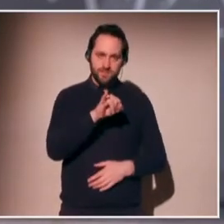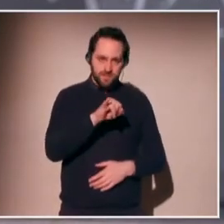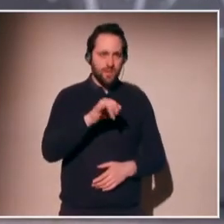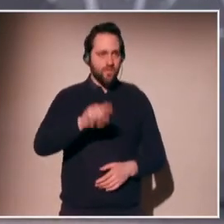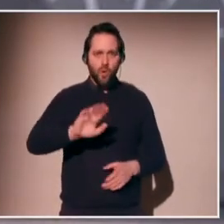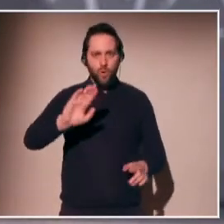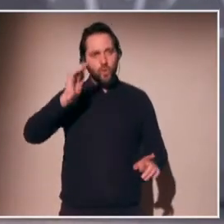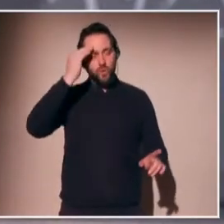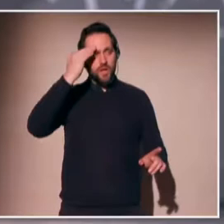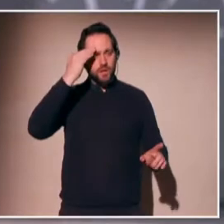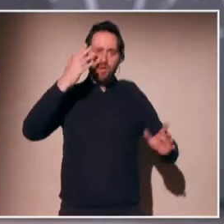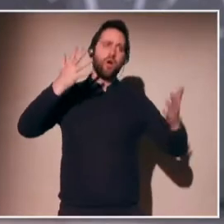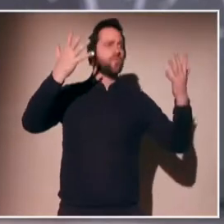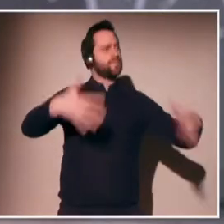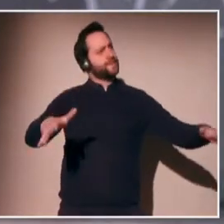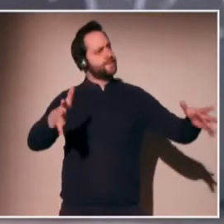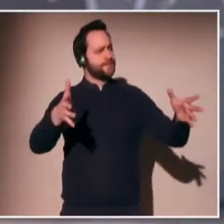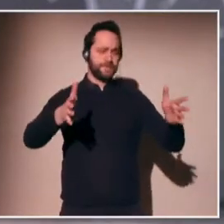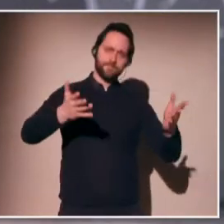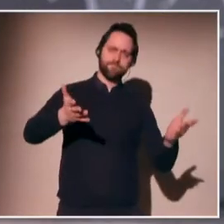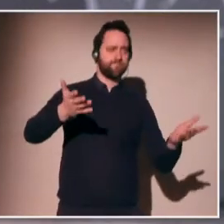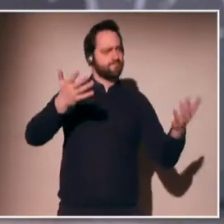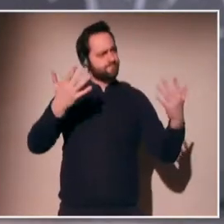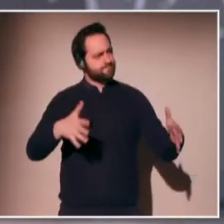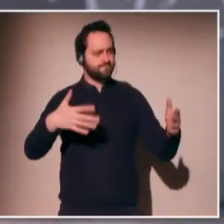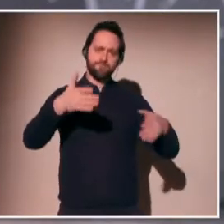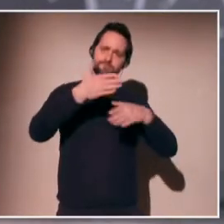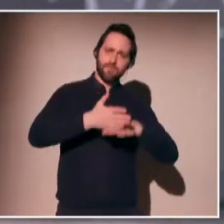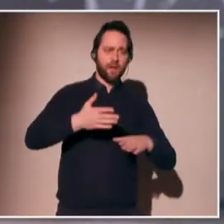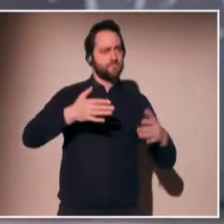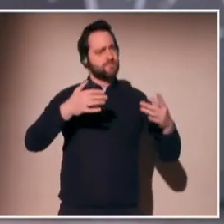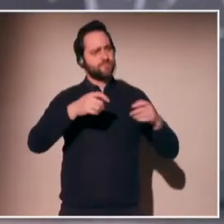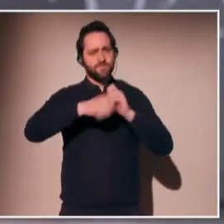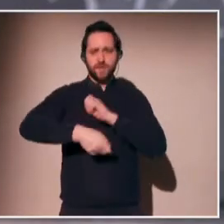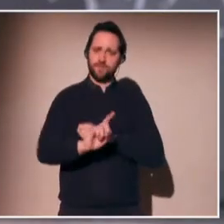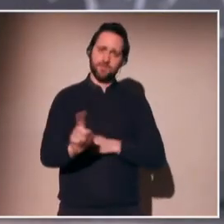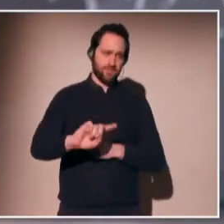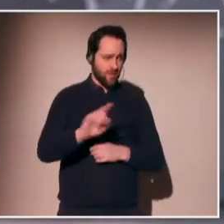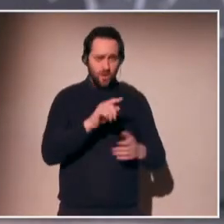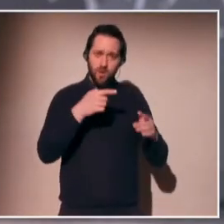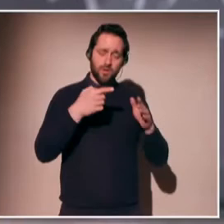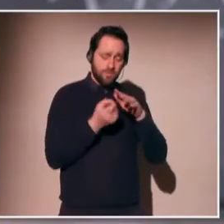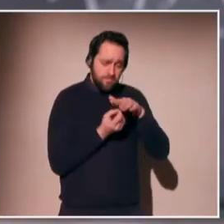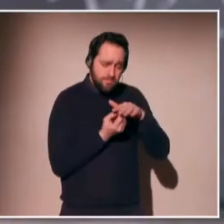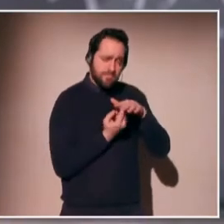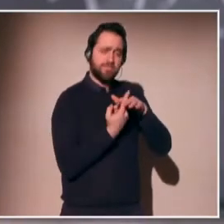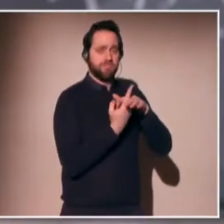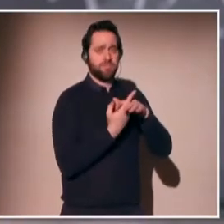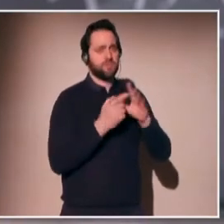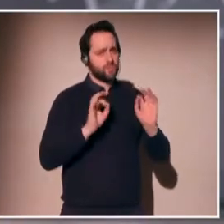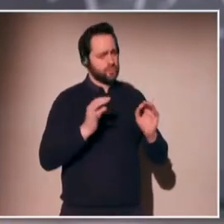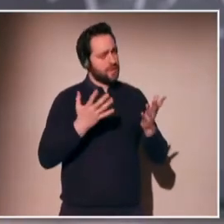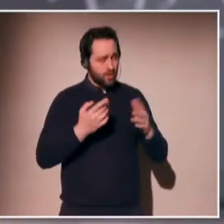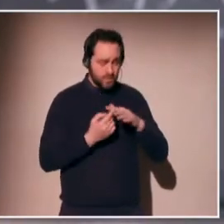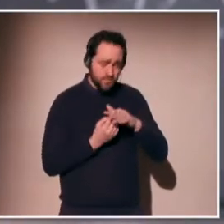favorite quote from the 1970s that define what is AI and it's still so true today is